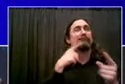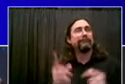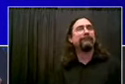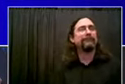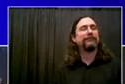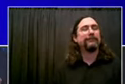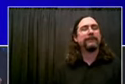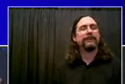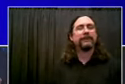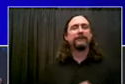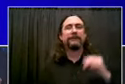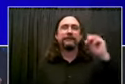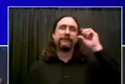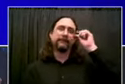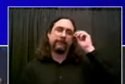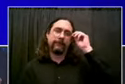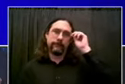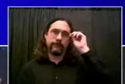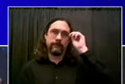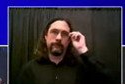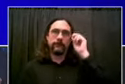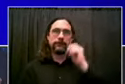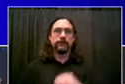it is to bring back our court system. As of today, all court going it in the